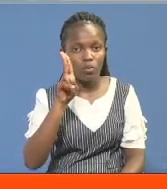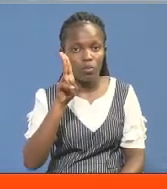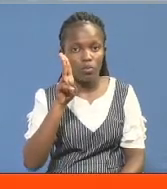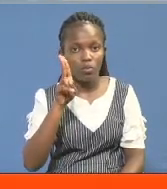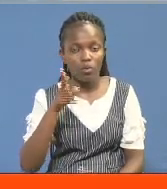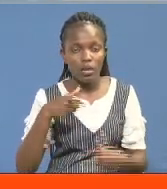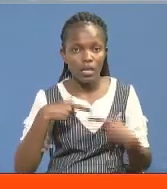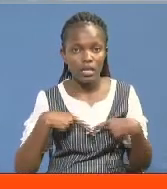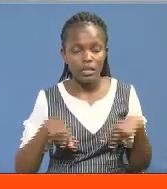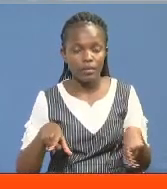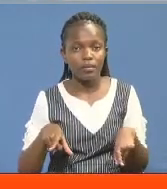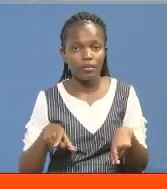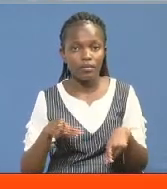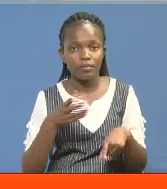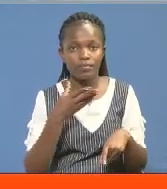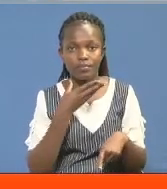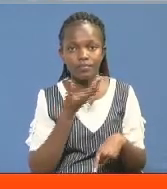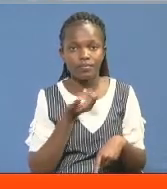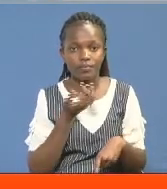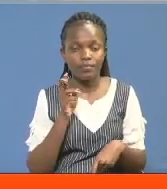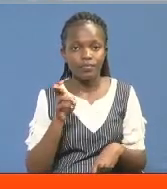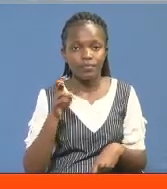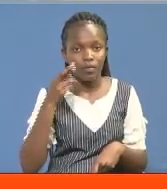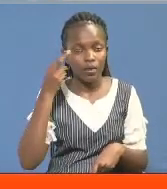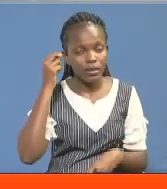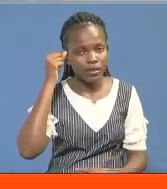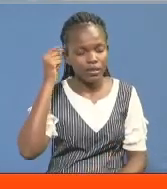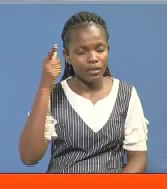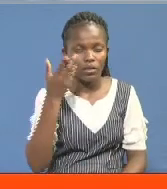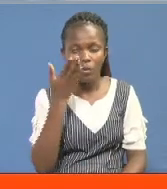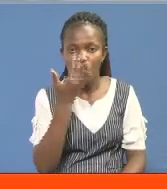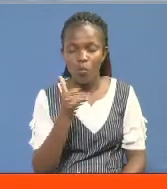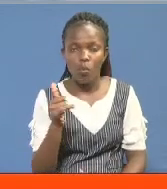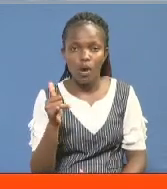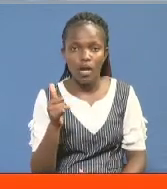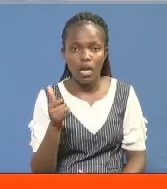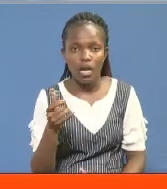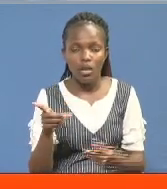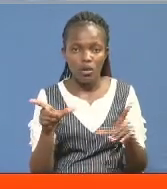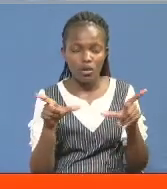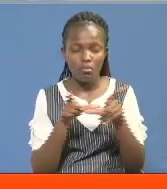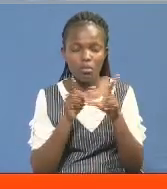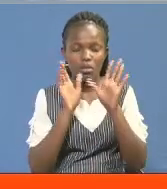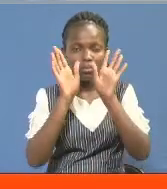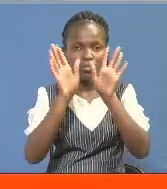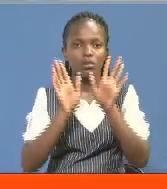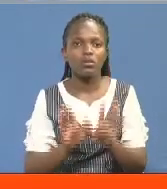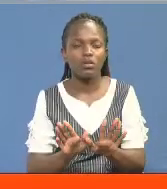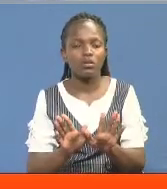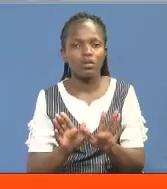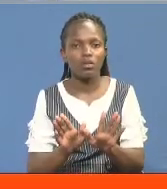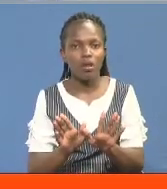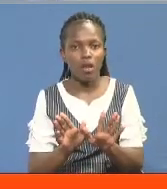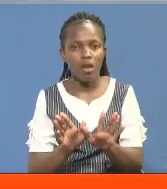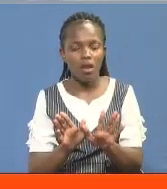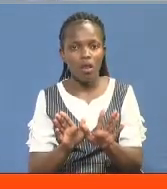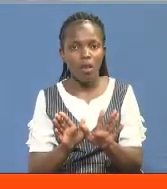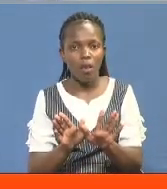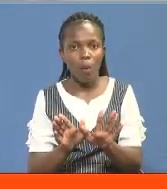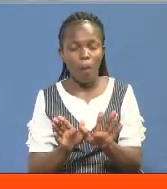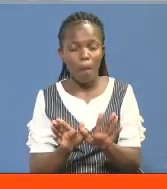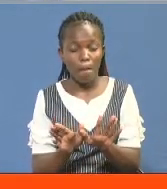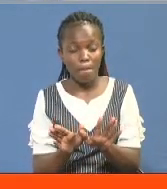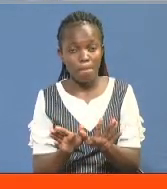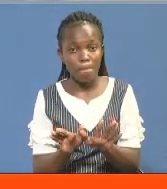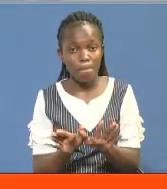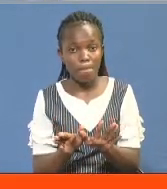her understand why this document is important for her. Let her see the benefits in that document. That way, the document might